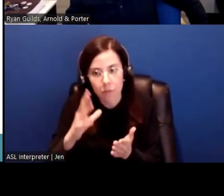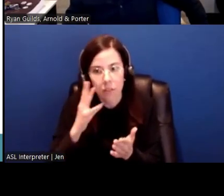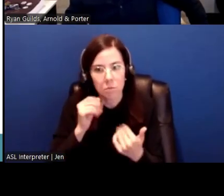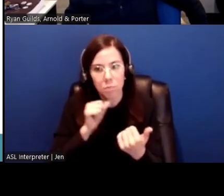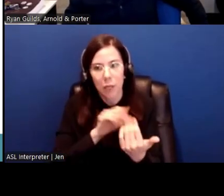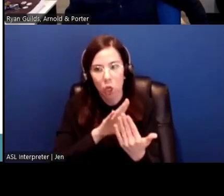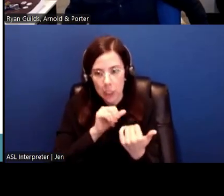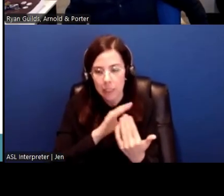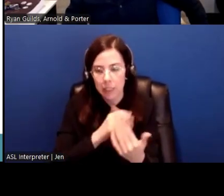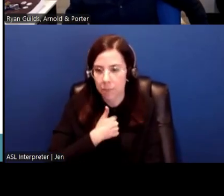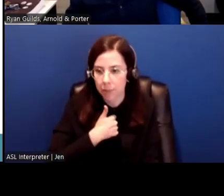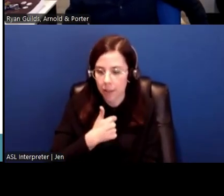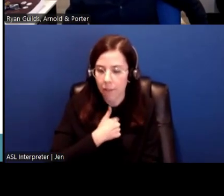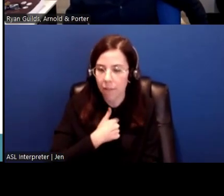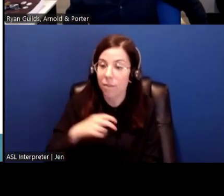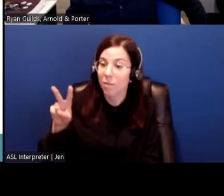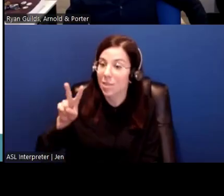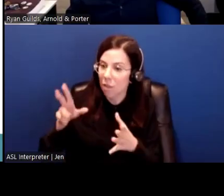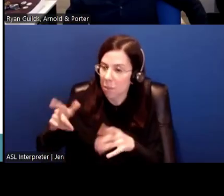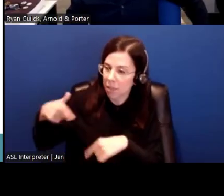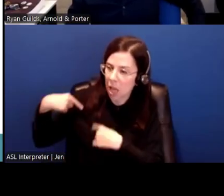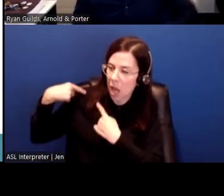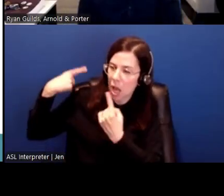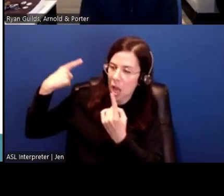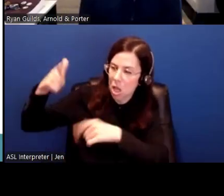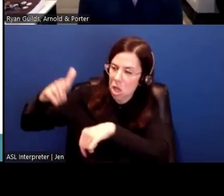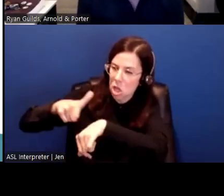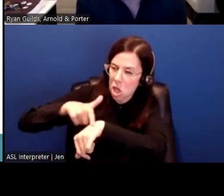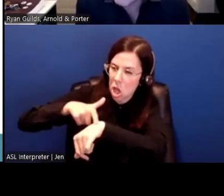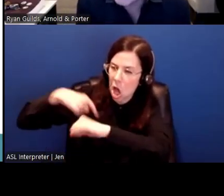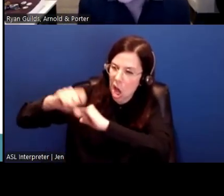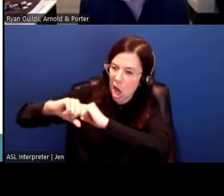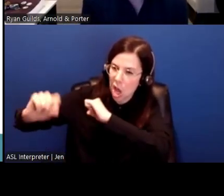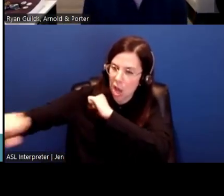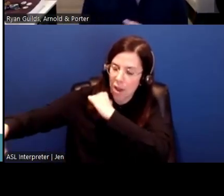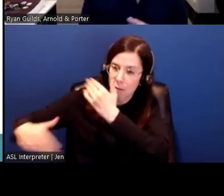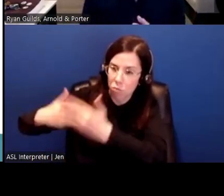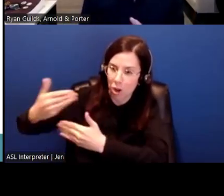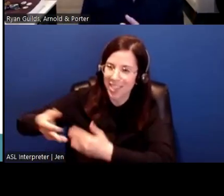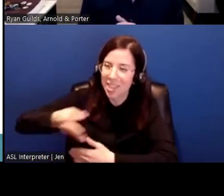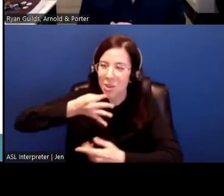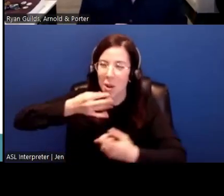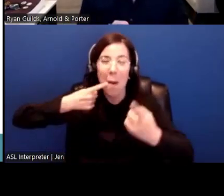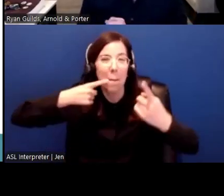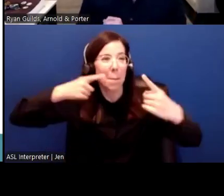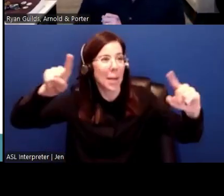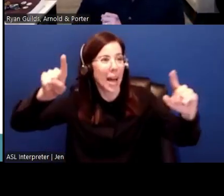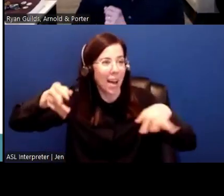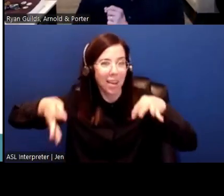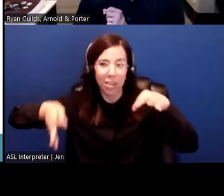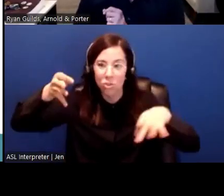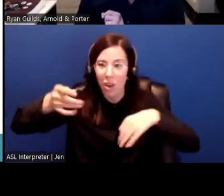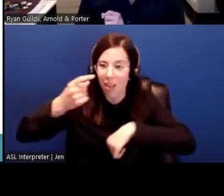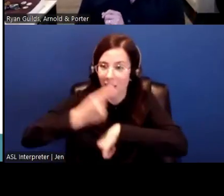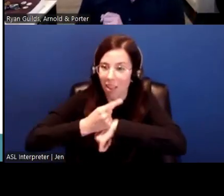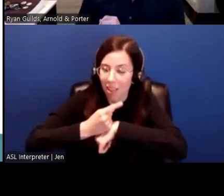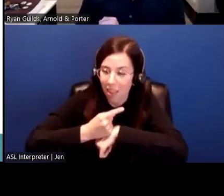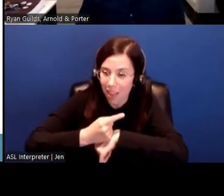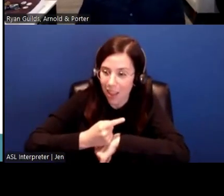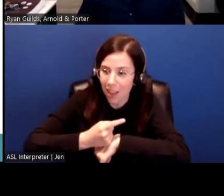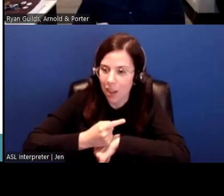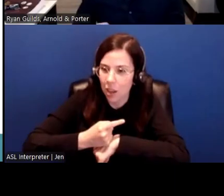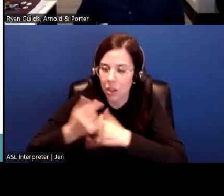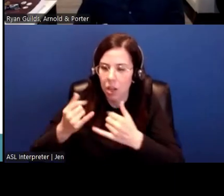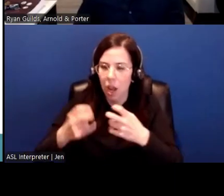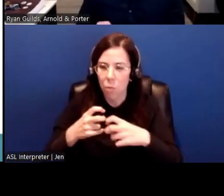is a victim who has gone through this lengthy process, is on the verge of going to trial, finally getting their day in court, and an issue